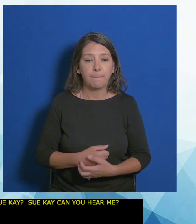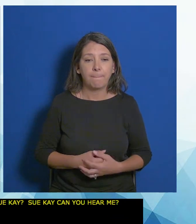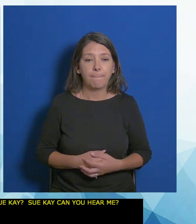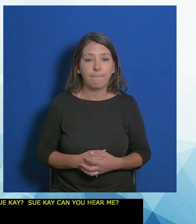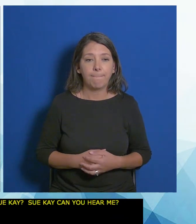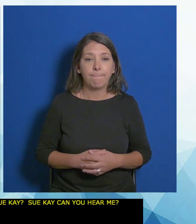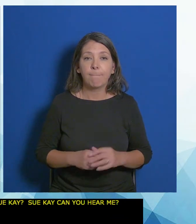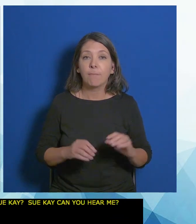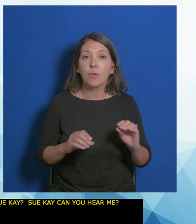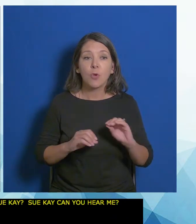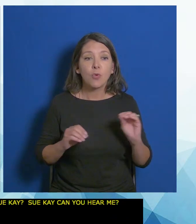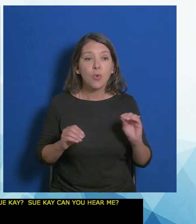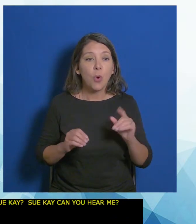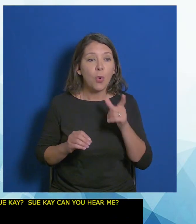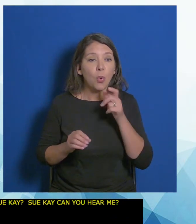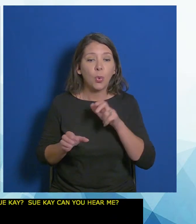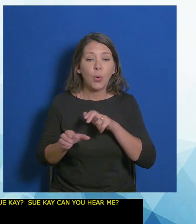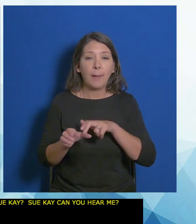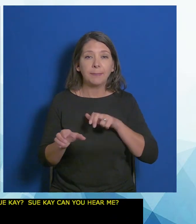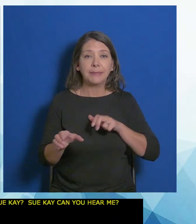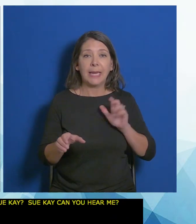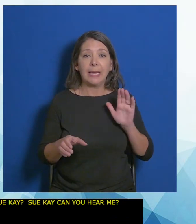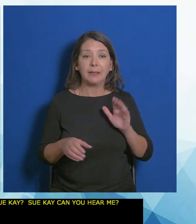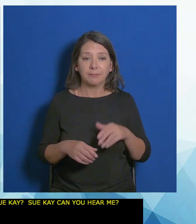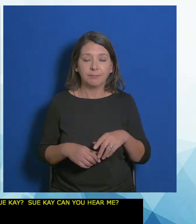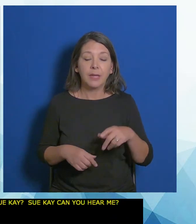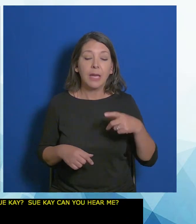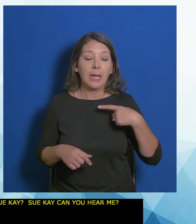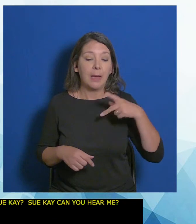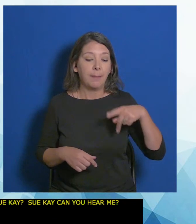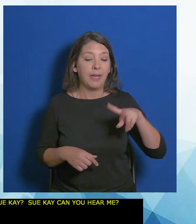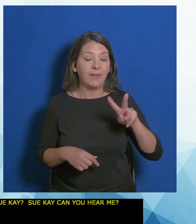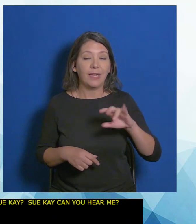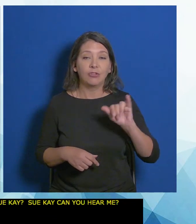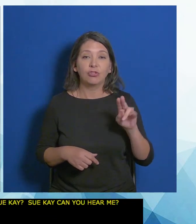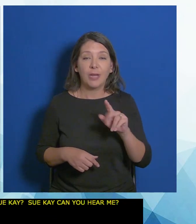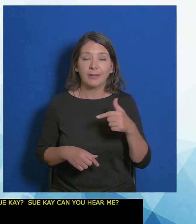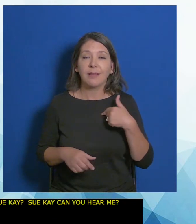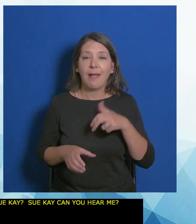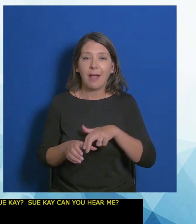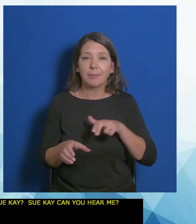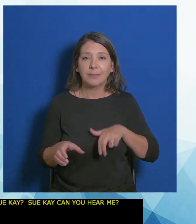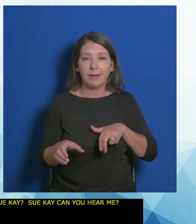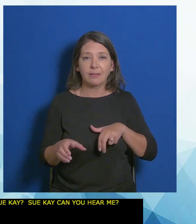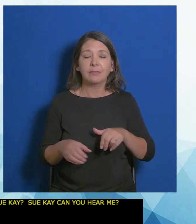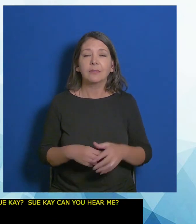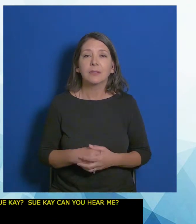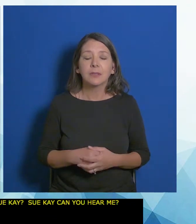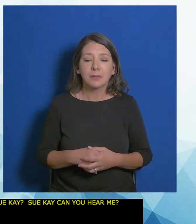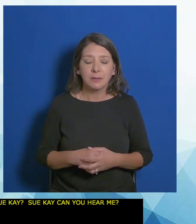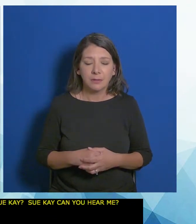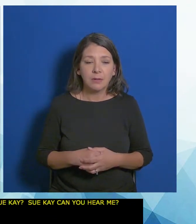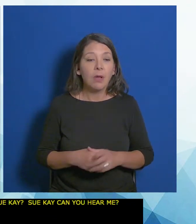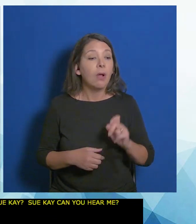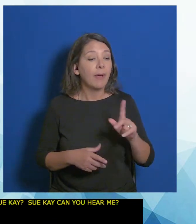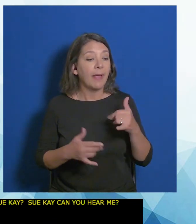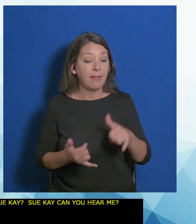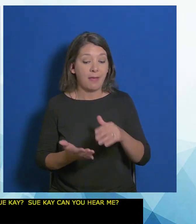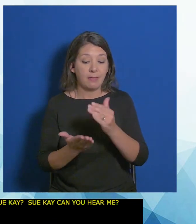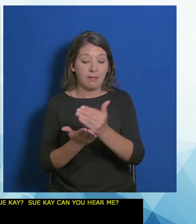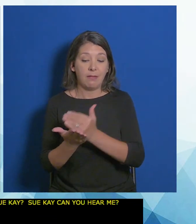And any abstentions? This is PV Jans. I abstain. Okay, great. Okay, we have the consent agenda is now